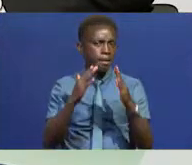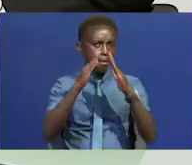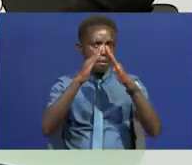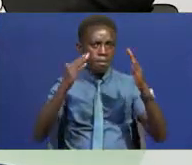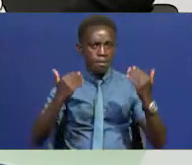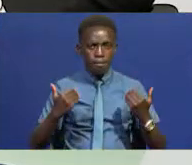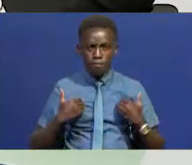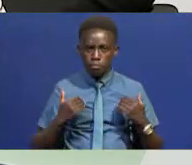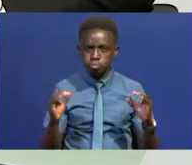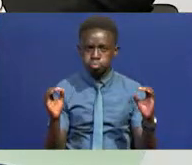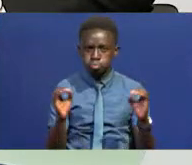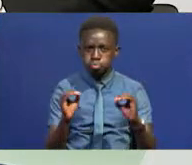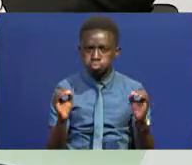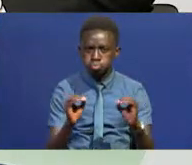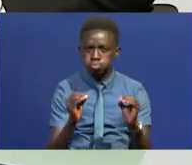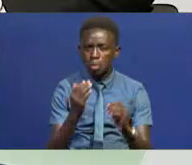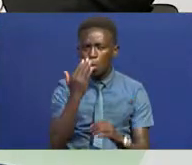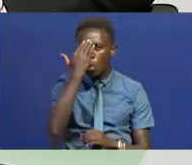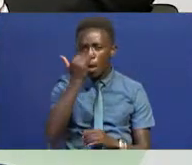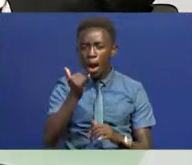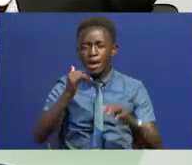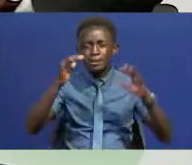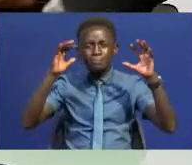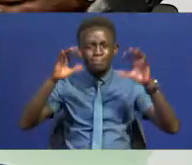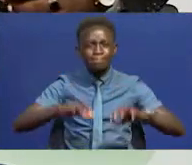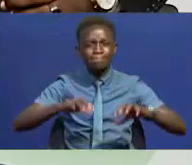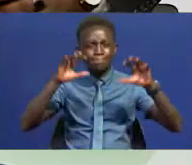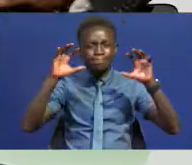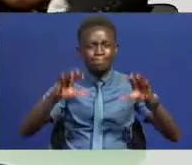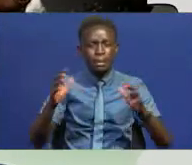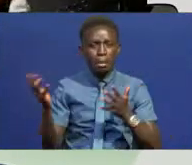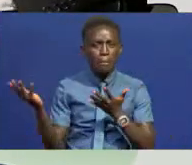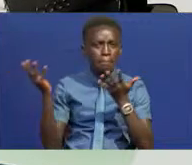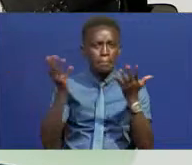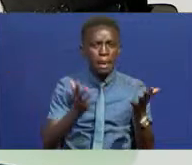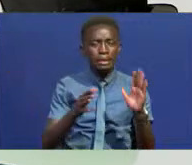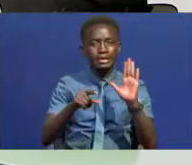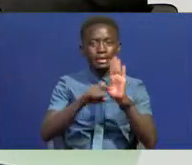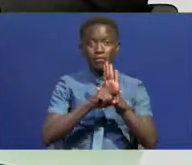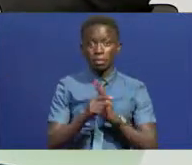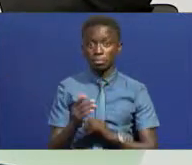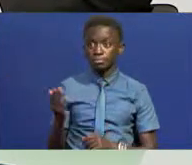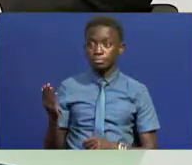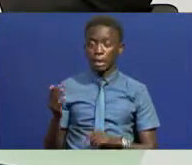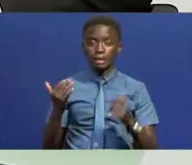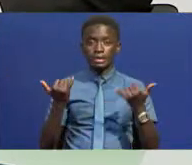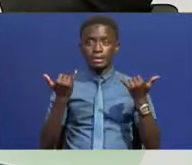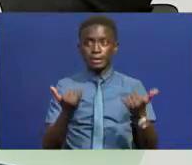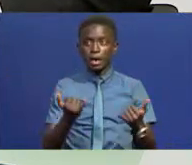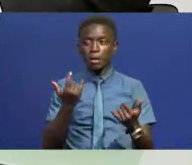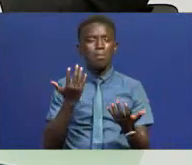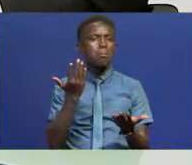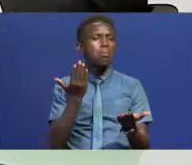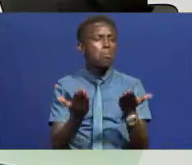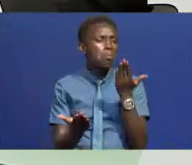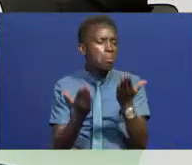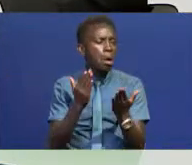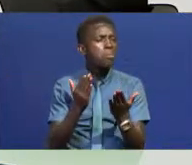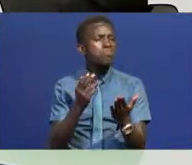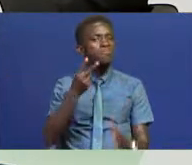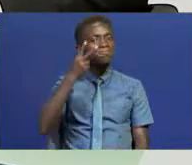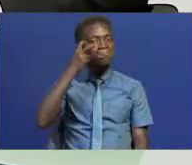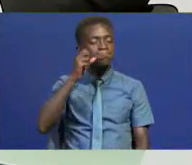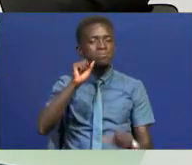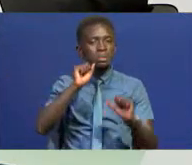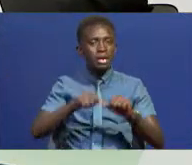raging floods continue to wreak havoc. Red Cross Society is warning about the possibility of an outbreak of waterborne diseases as